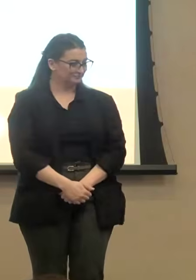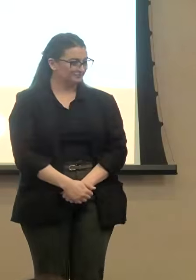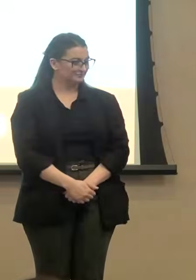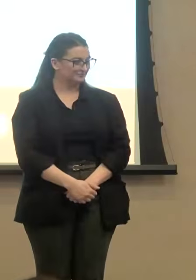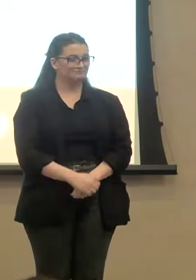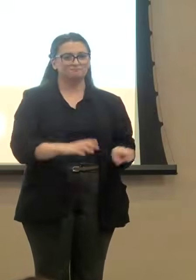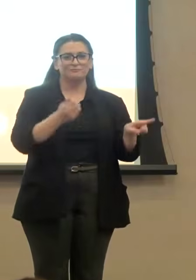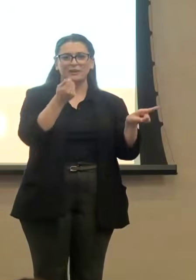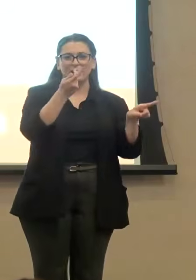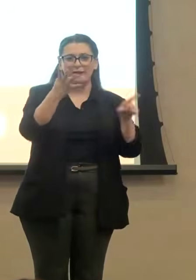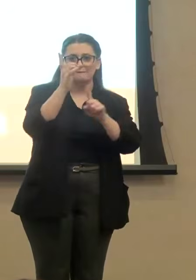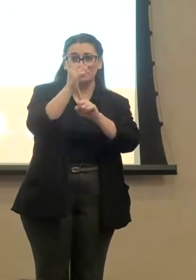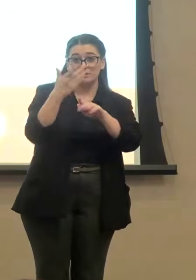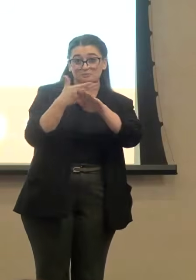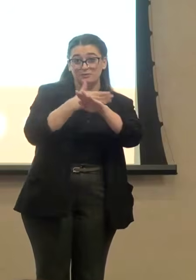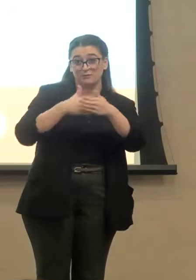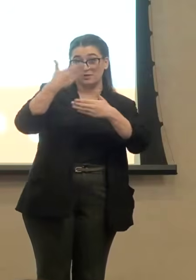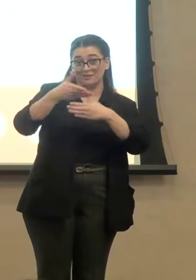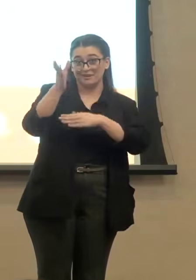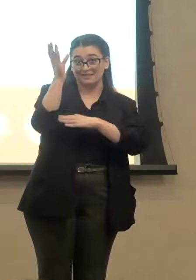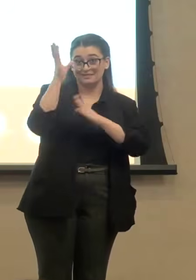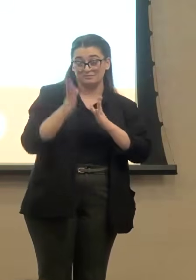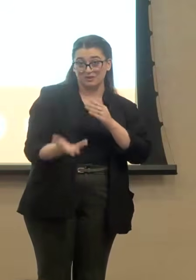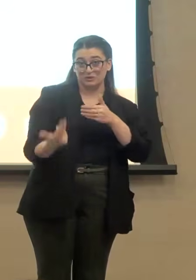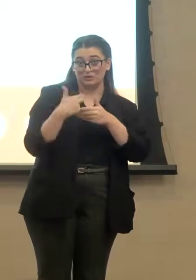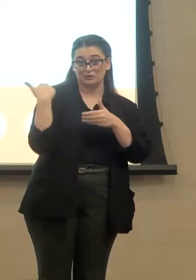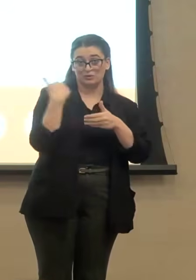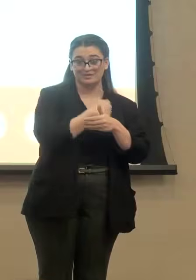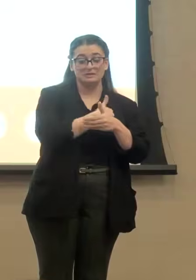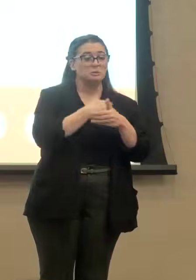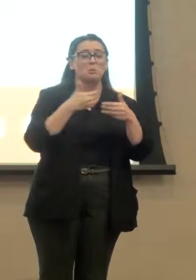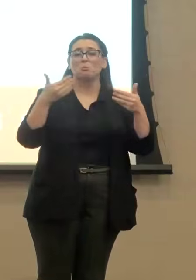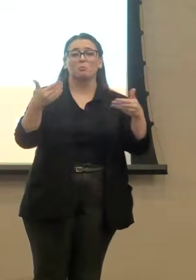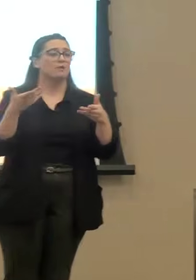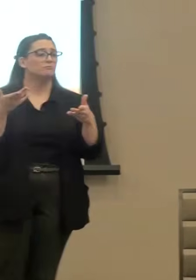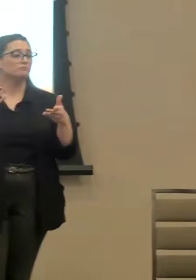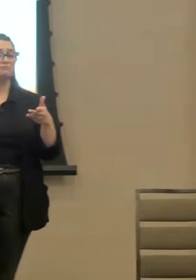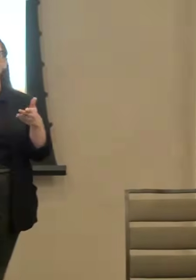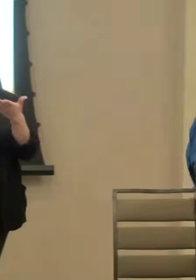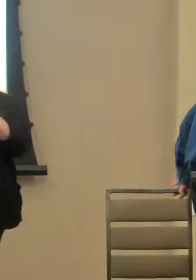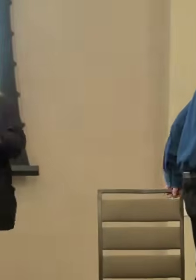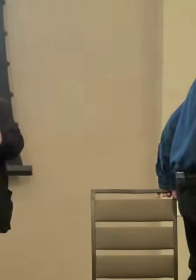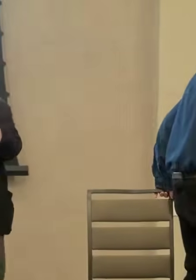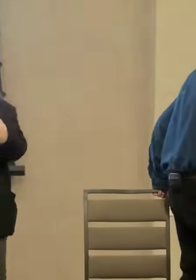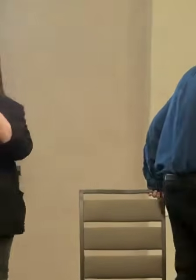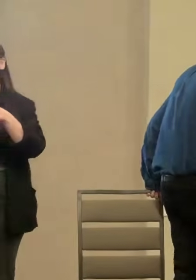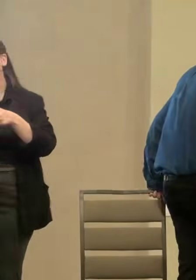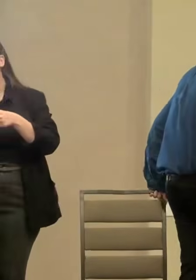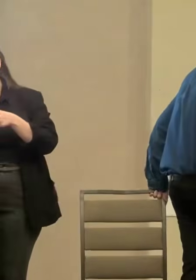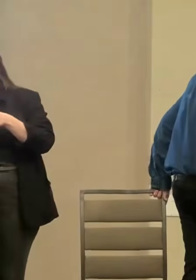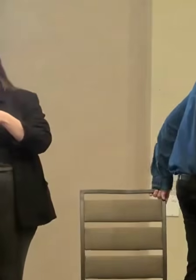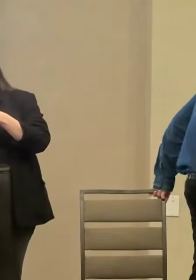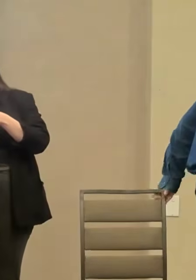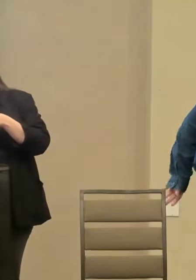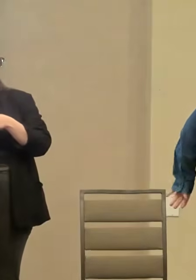We're going to have a few minutes before our next speaker joins us, so feel free to grab some more coffee or some food.